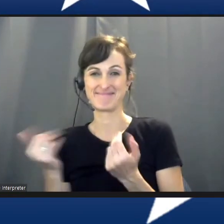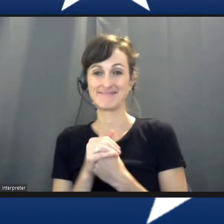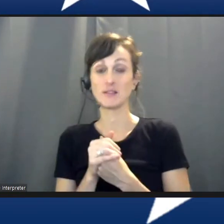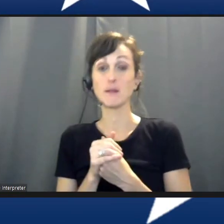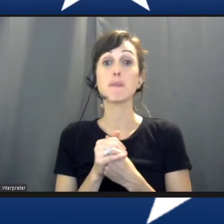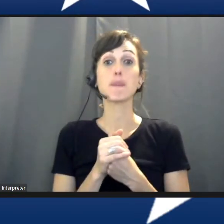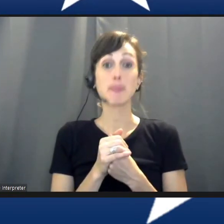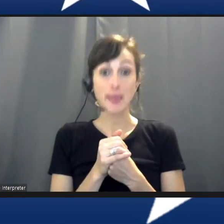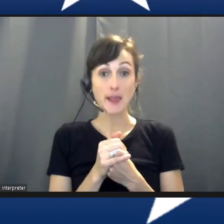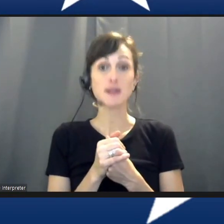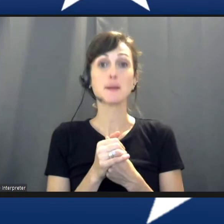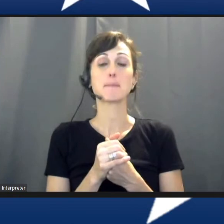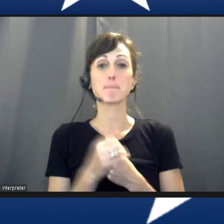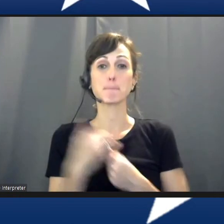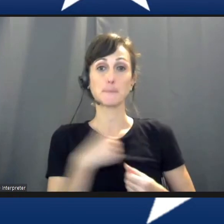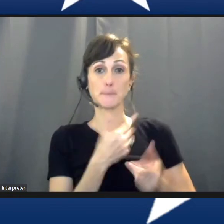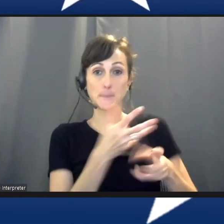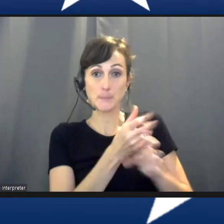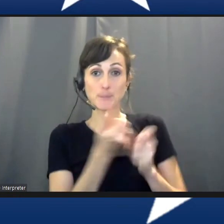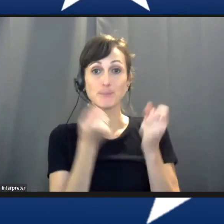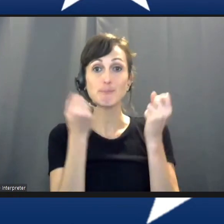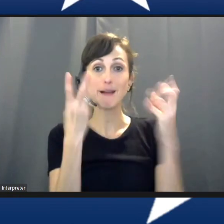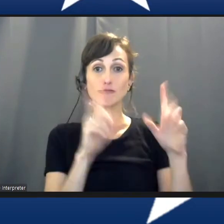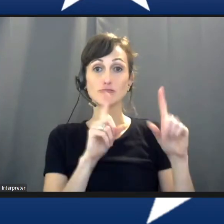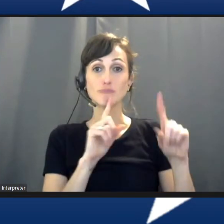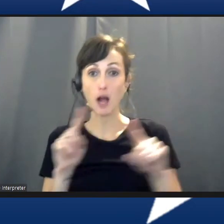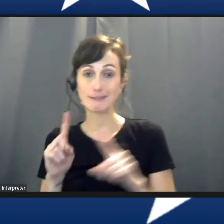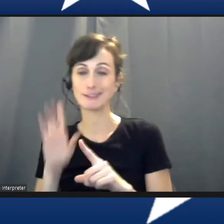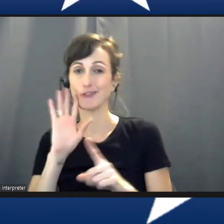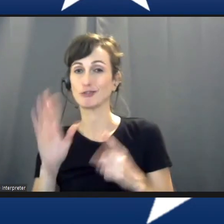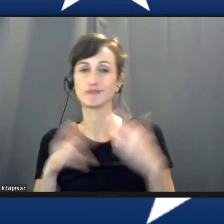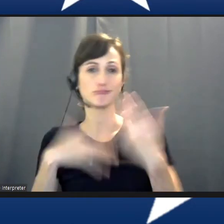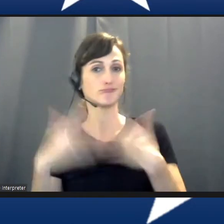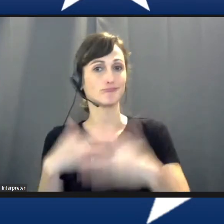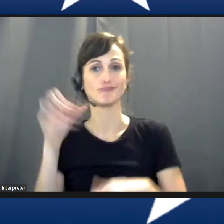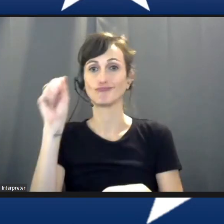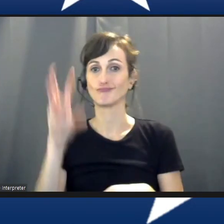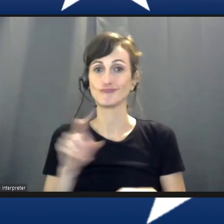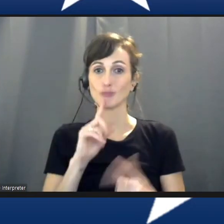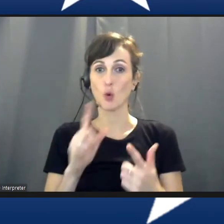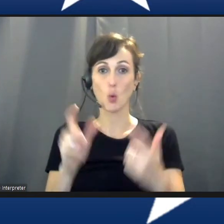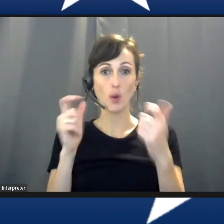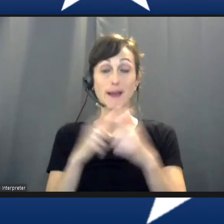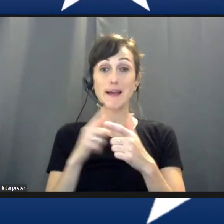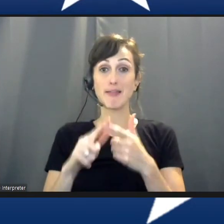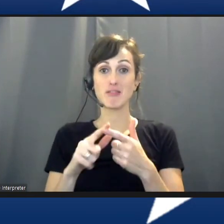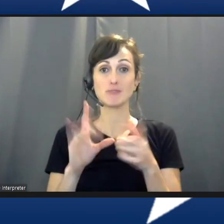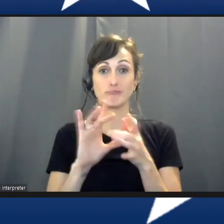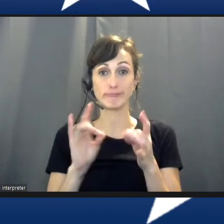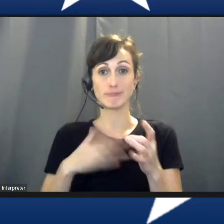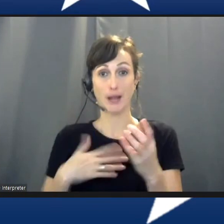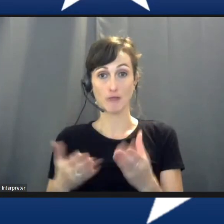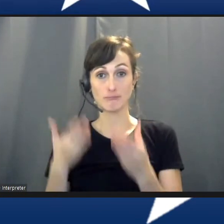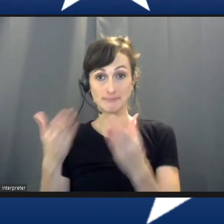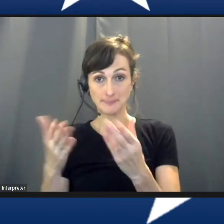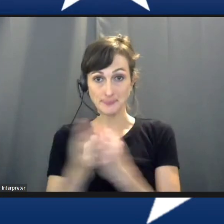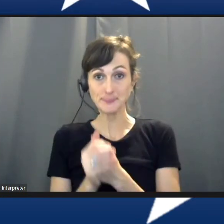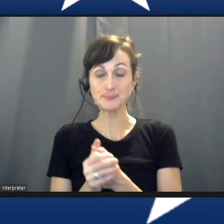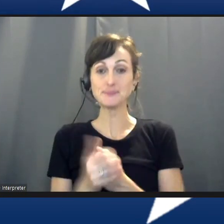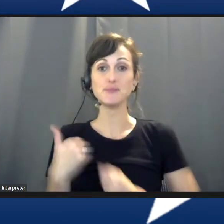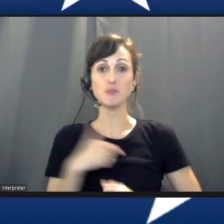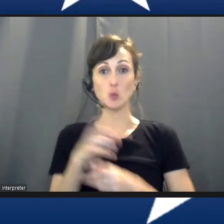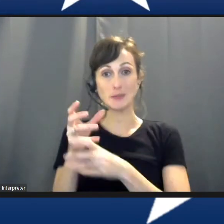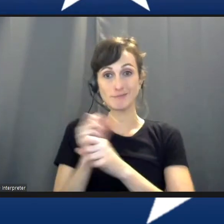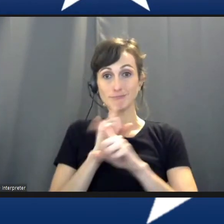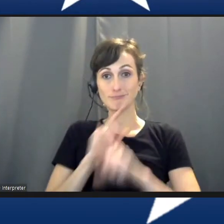We received a number of responses, and I'll just run through it real quick and then get to my recommendation. We received a response